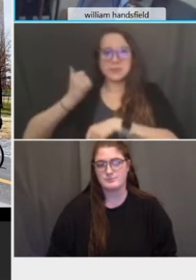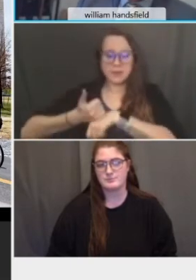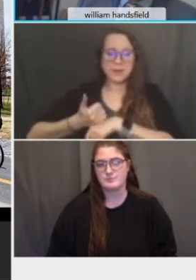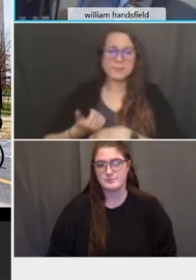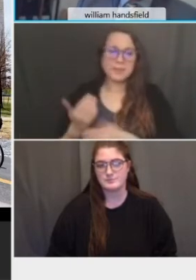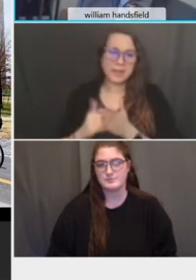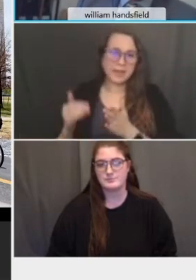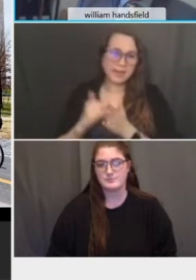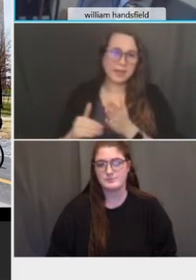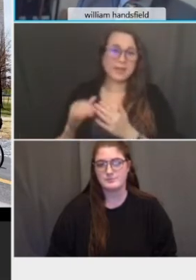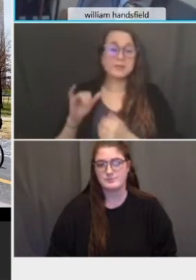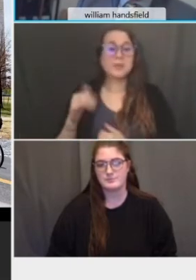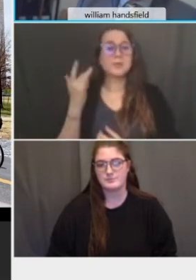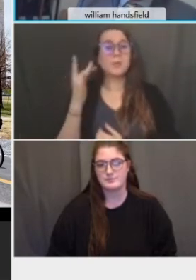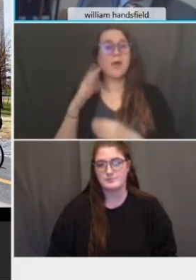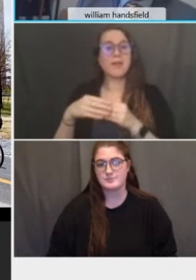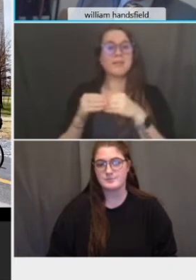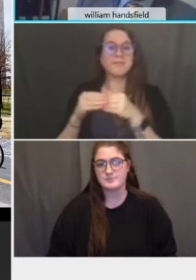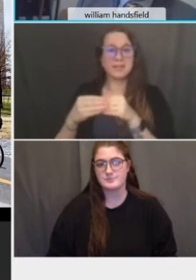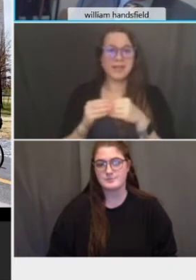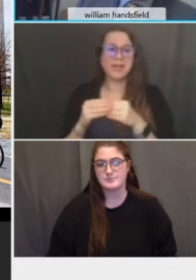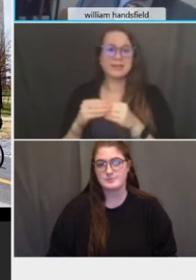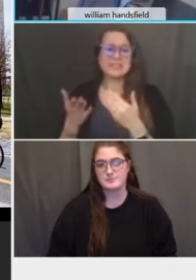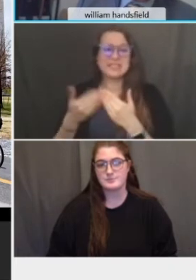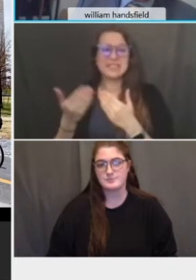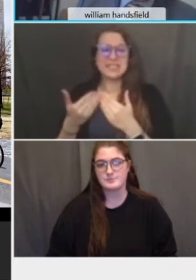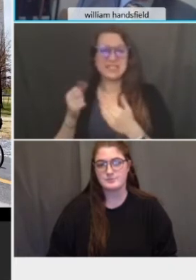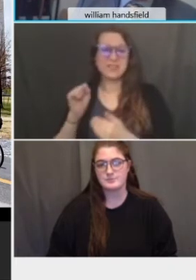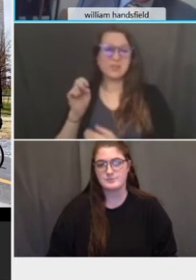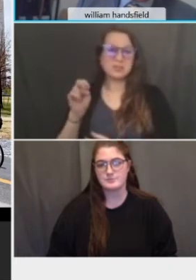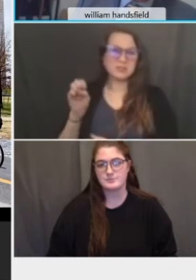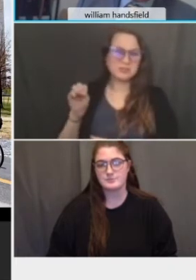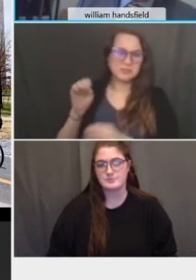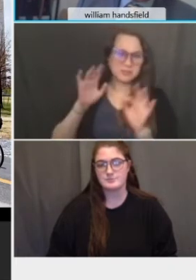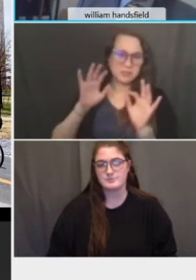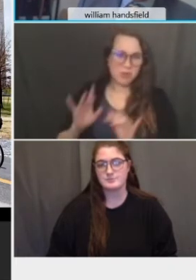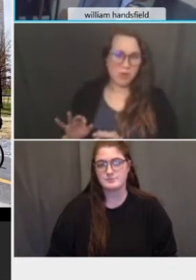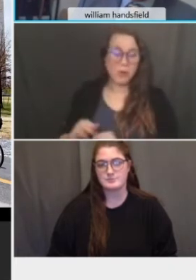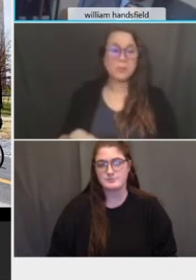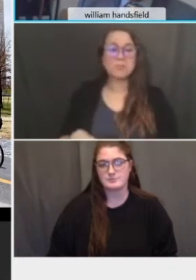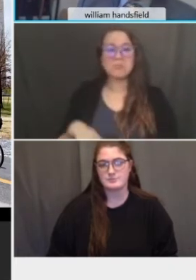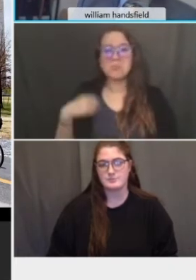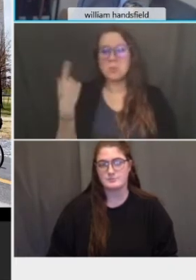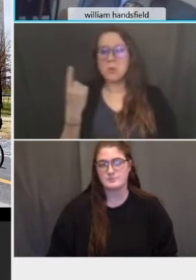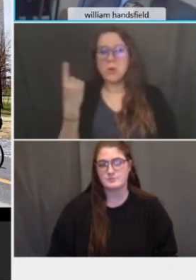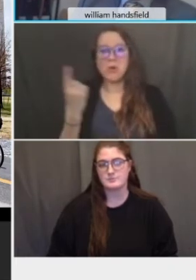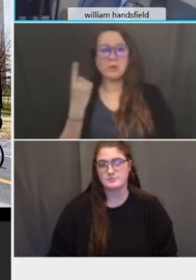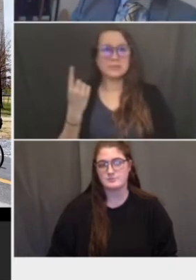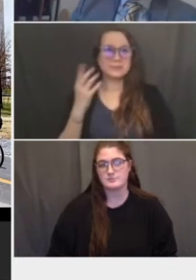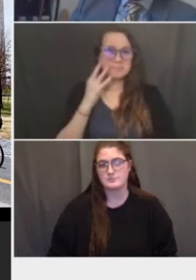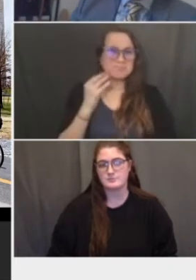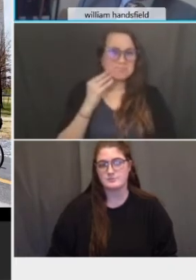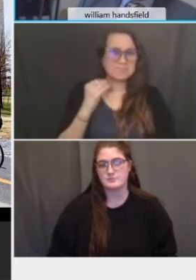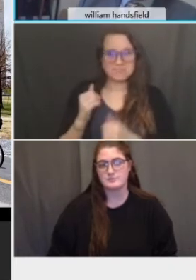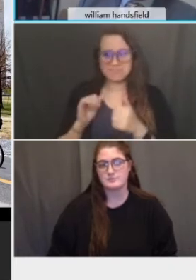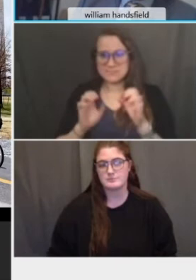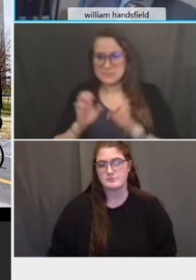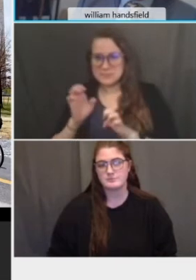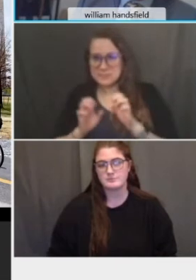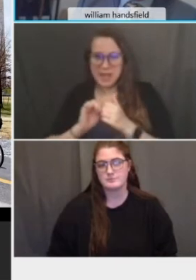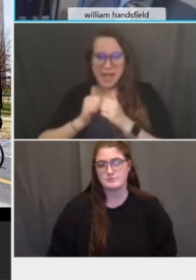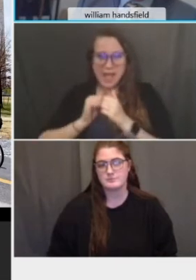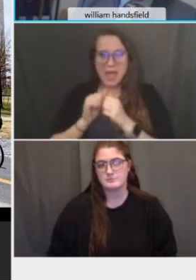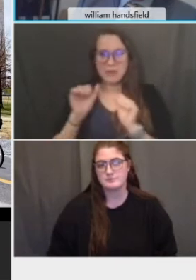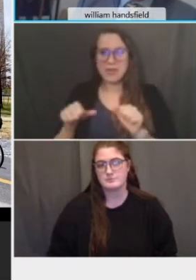So that's part of why we use that product. We are always experimenting with ones that last a little longer, or easier to manage, have better